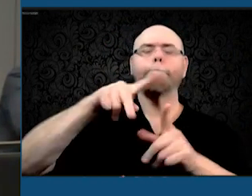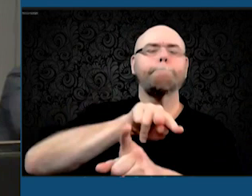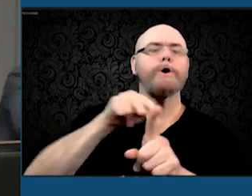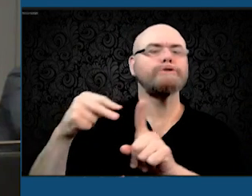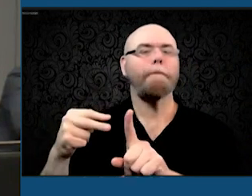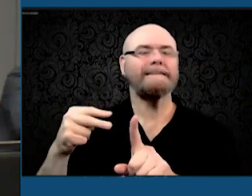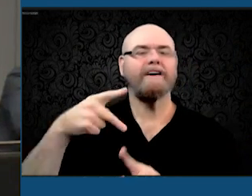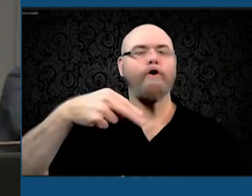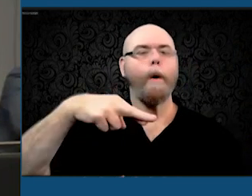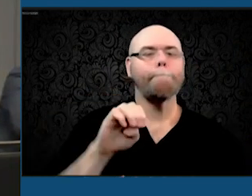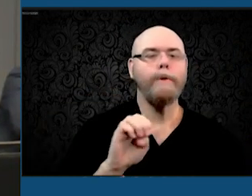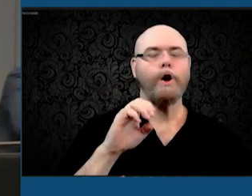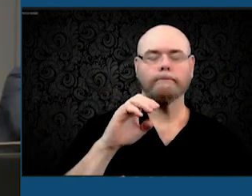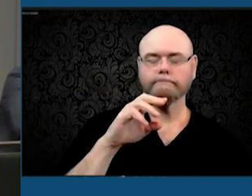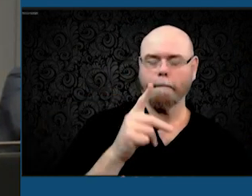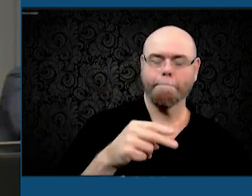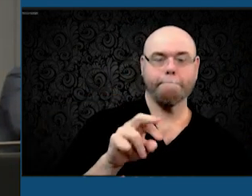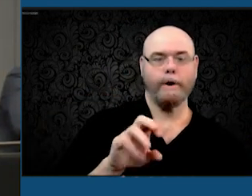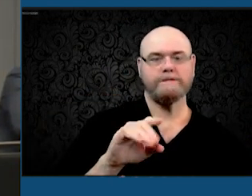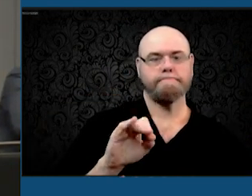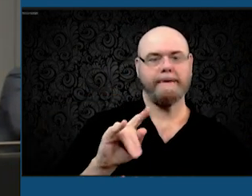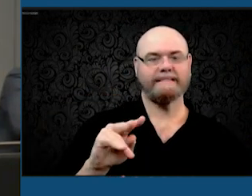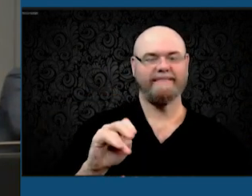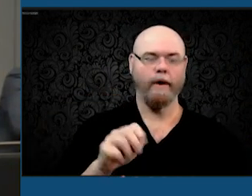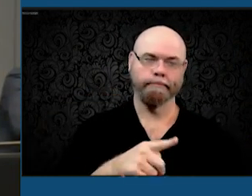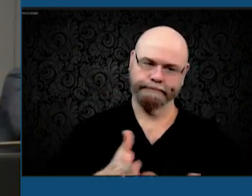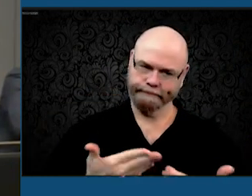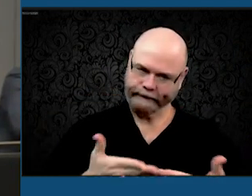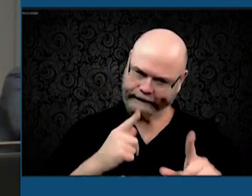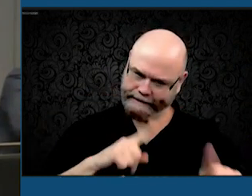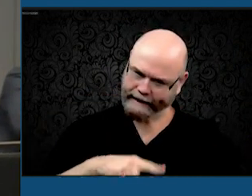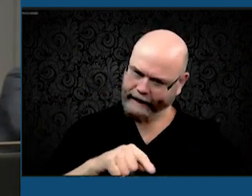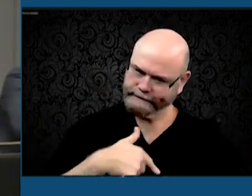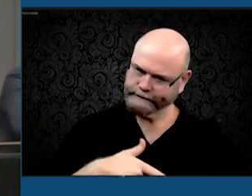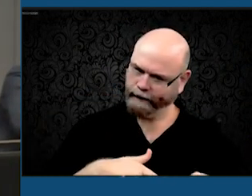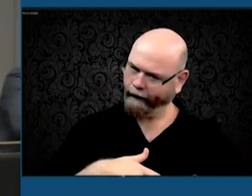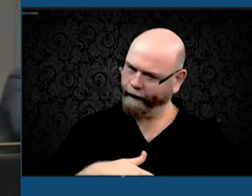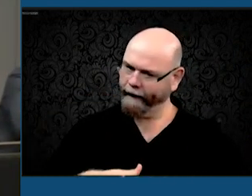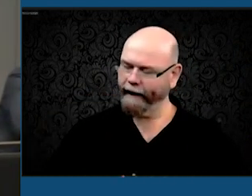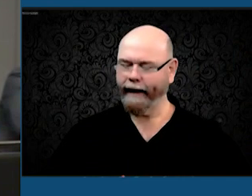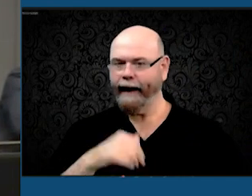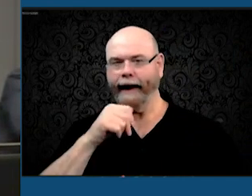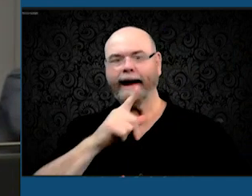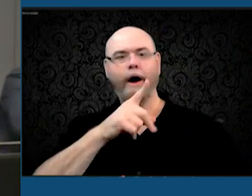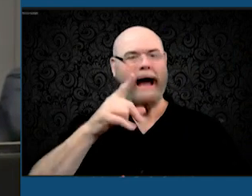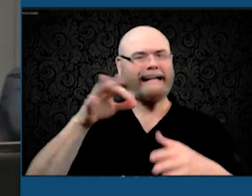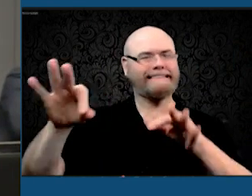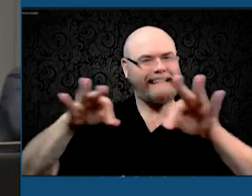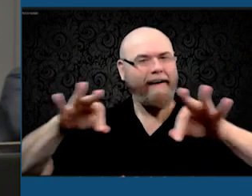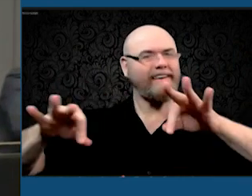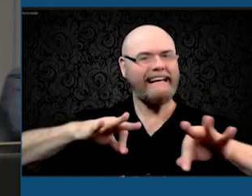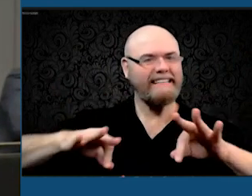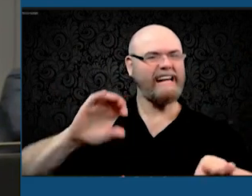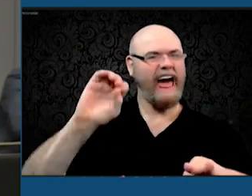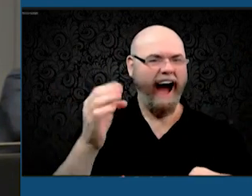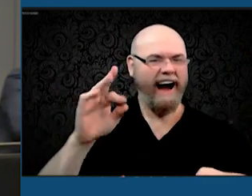Perspective, that's an easy way out. I want definitions. I want like Oxford